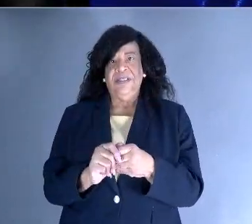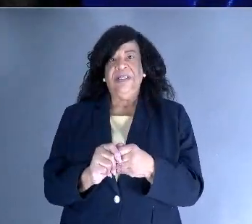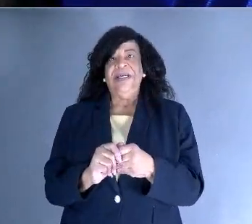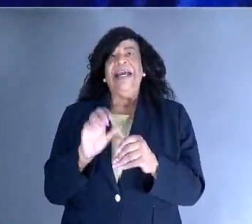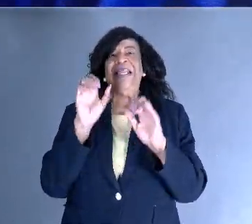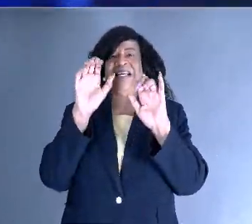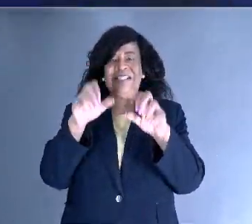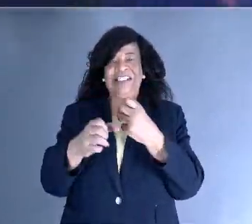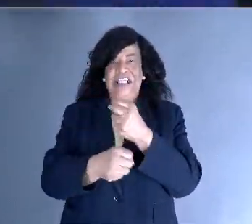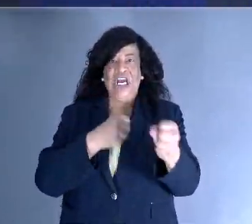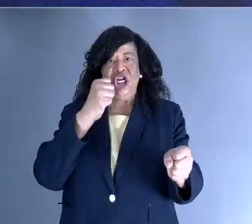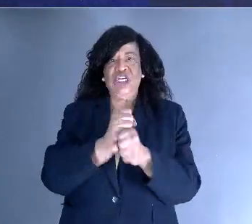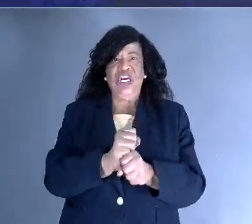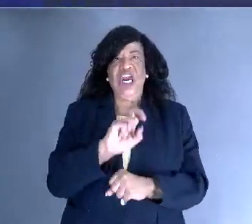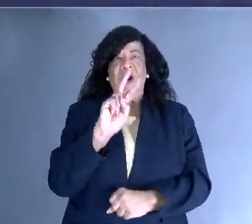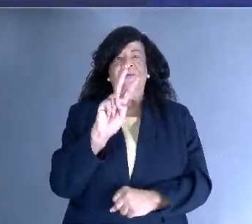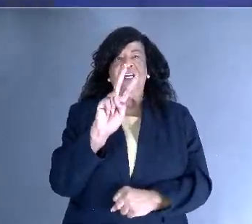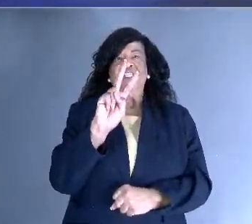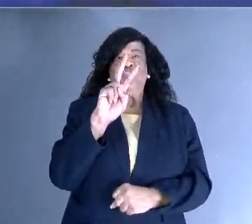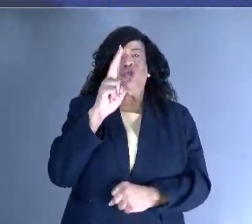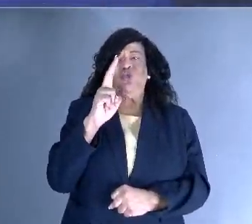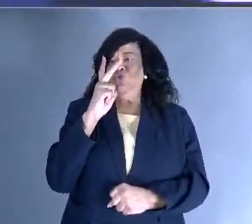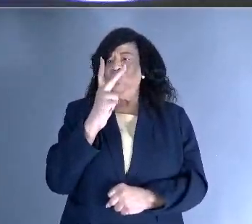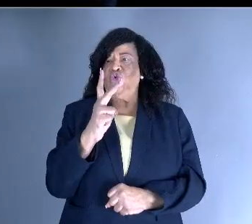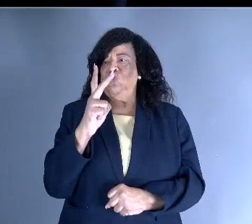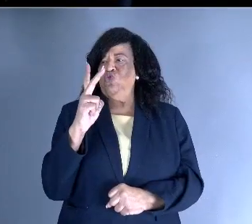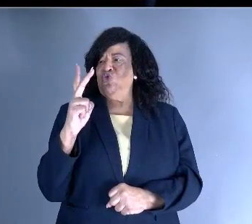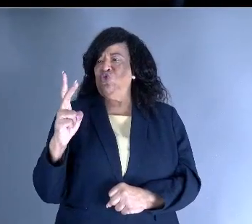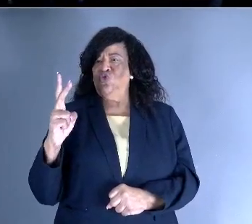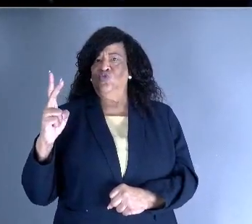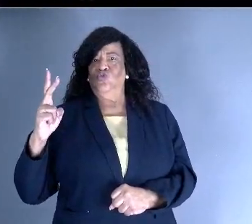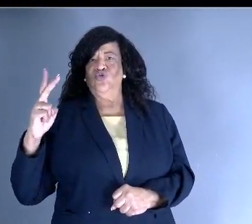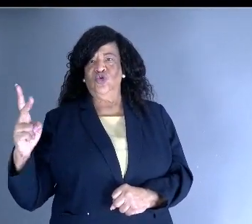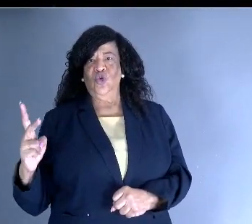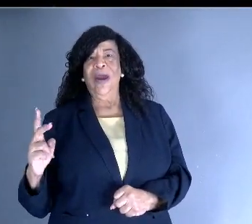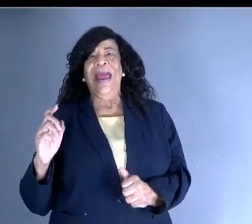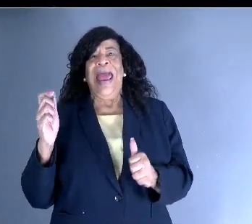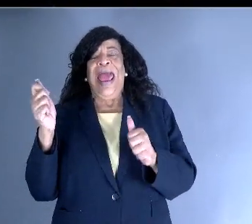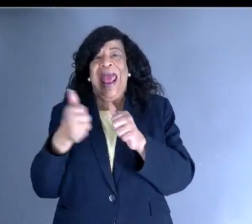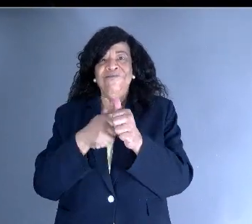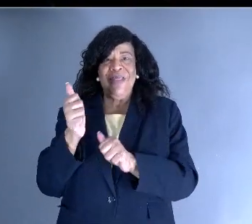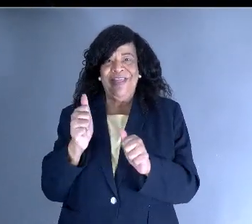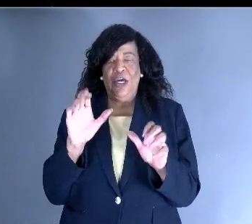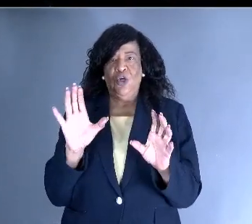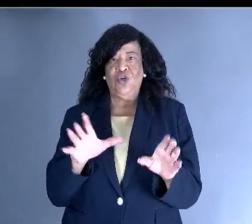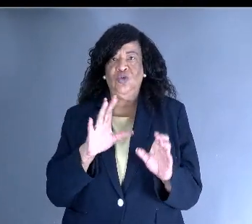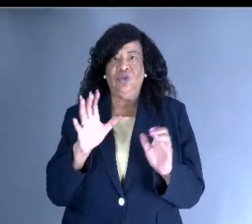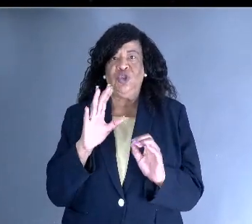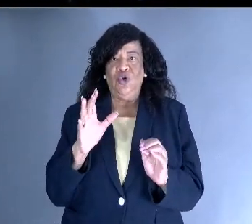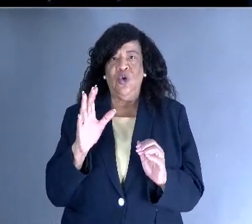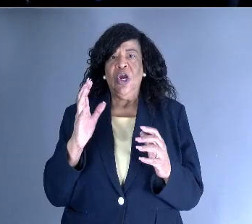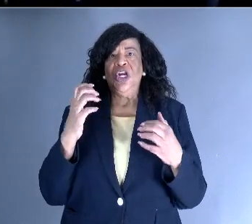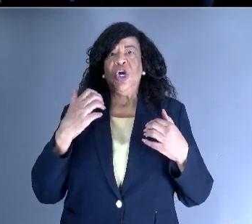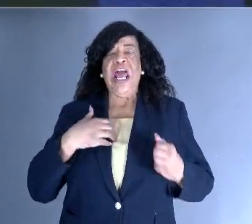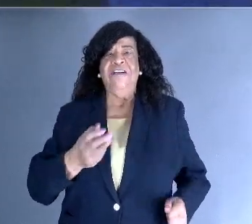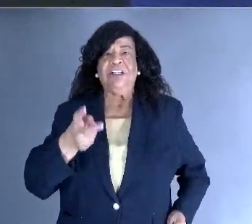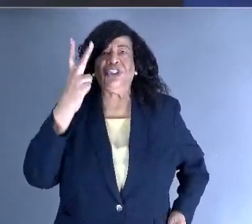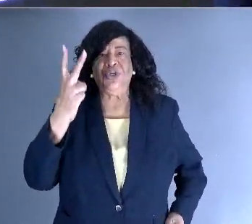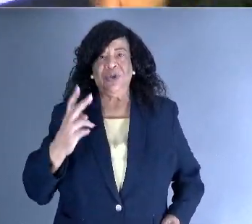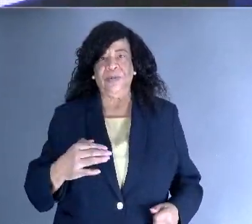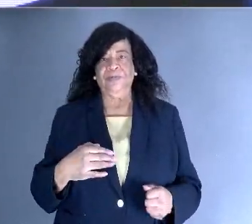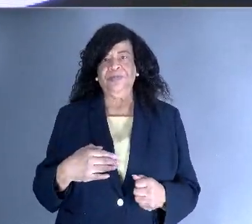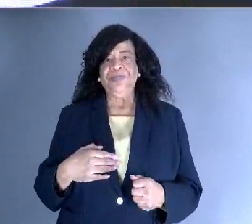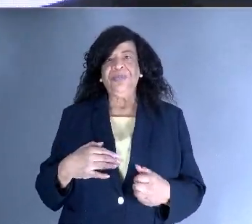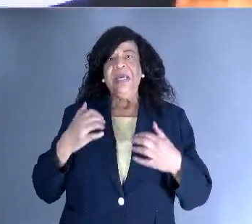double double it's the year of it will triple in the name of the Lord Jesus Christ you'll have a house your